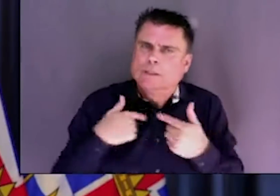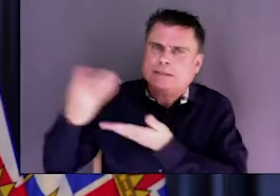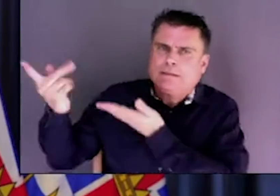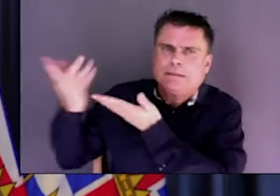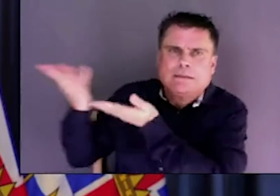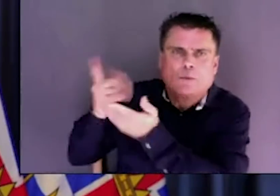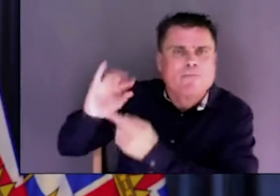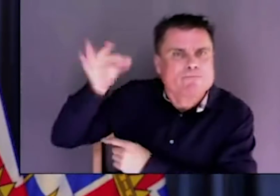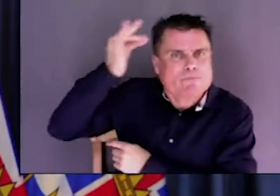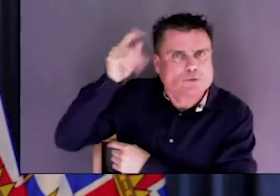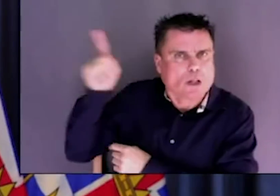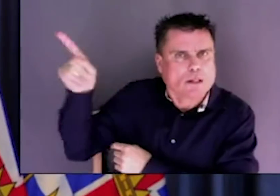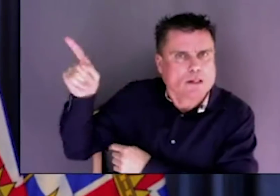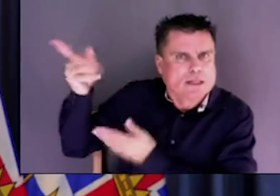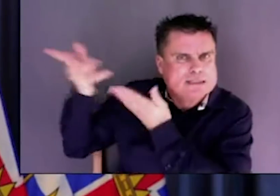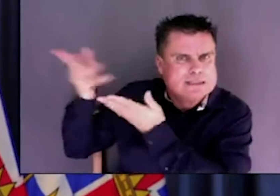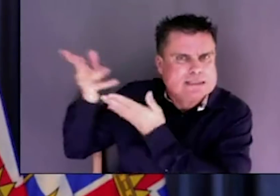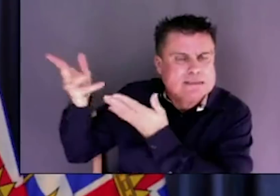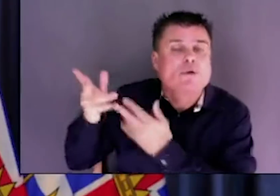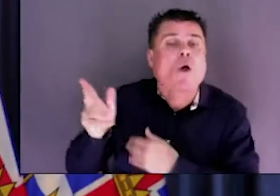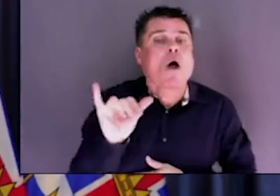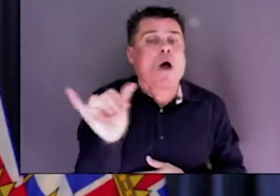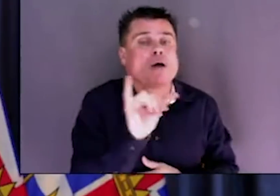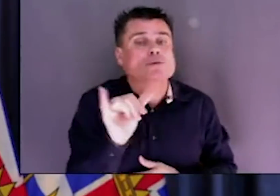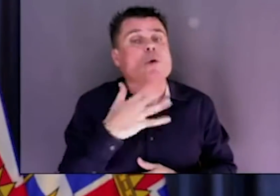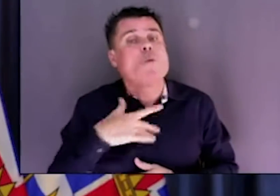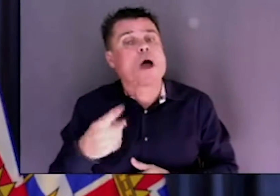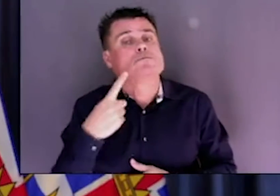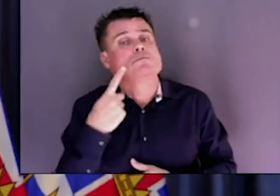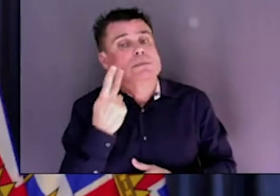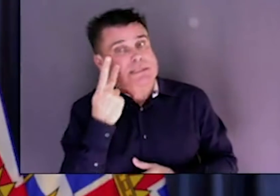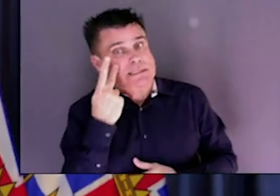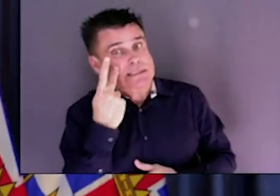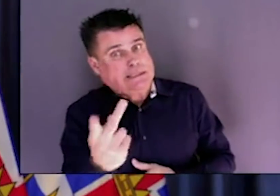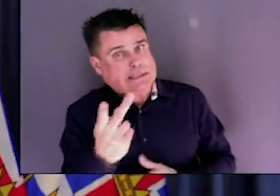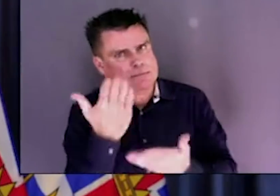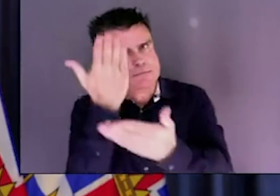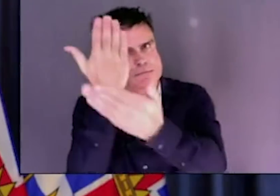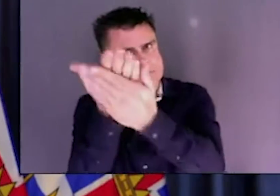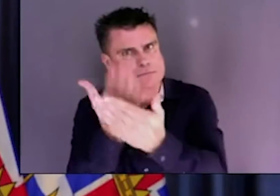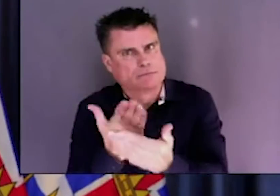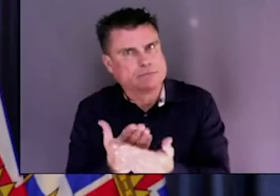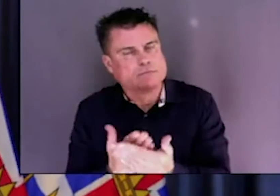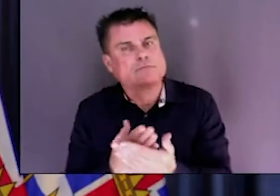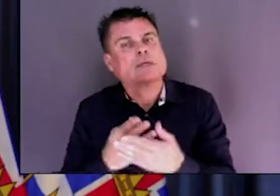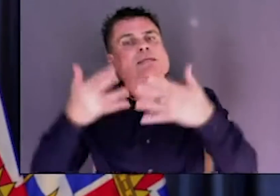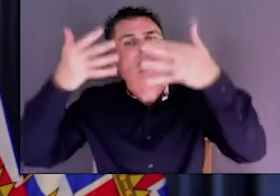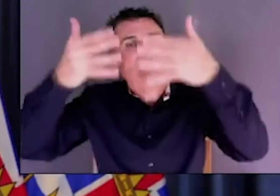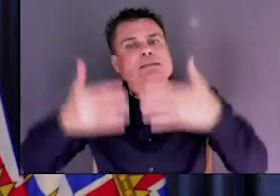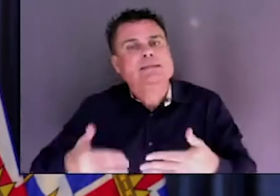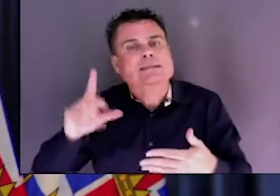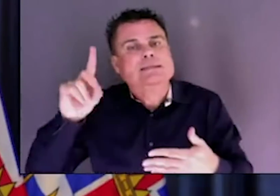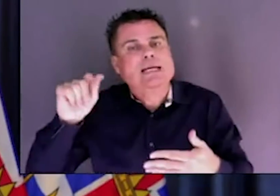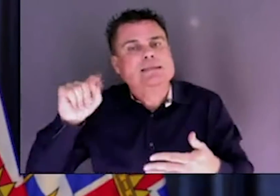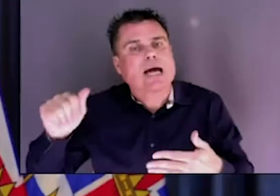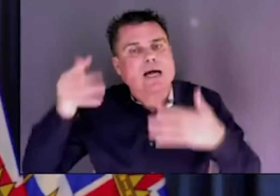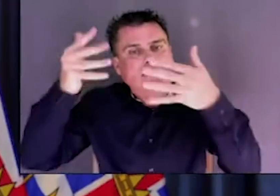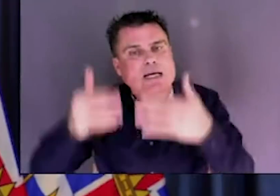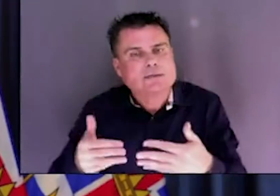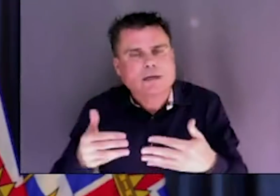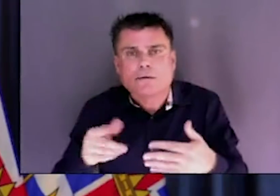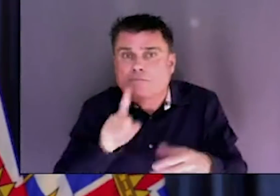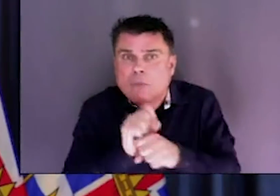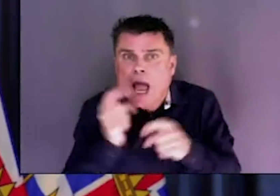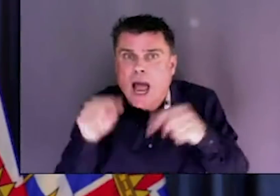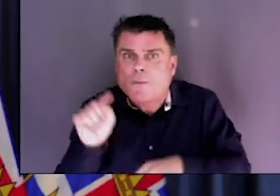are examples such as the one that you've suggested, but we have been all along prepared to put in place our own program. We were grateful to the federal government